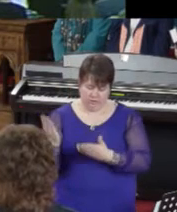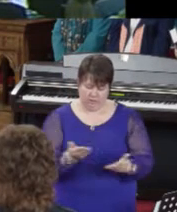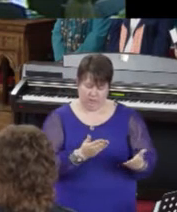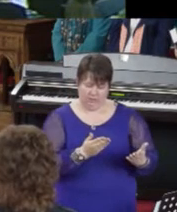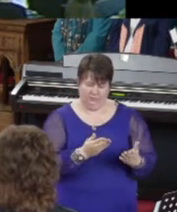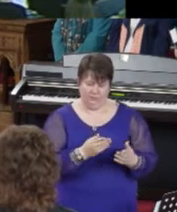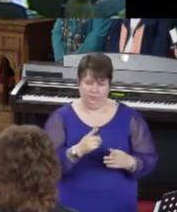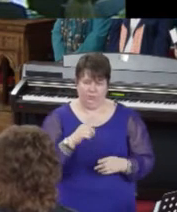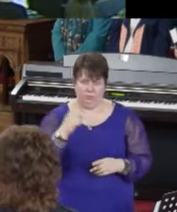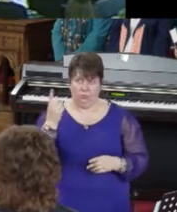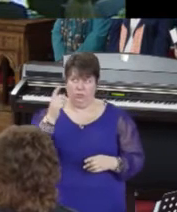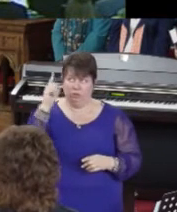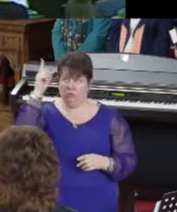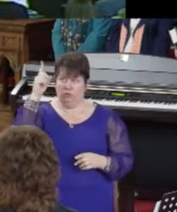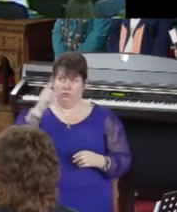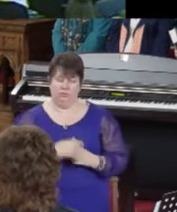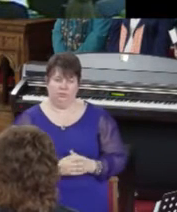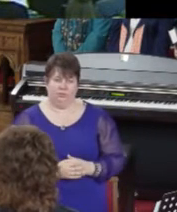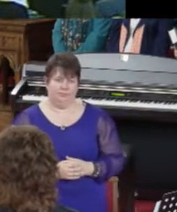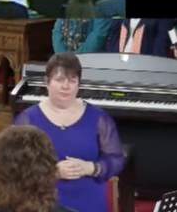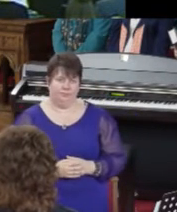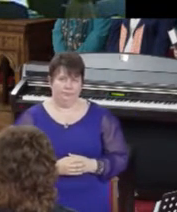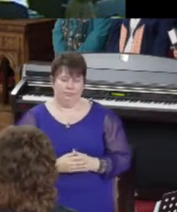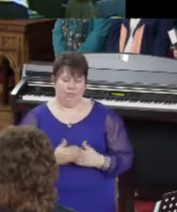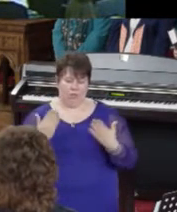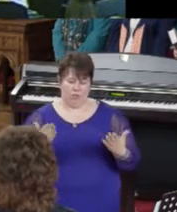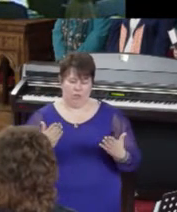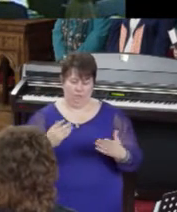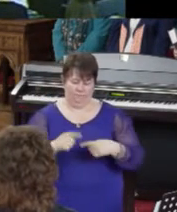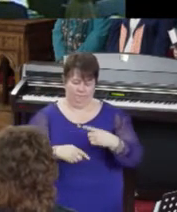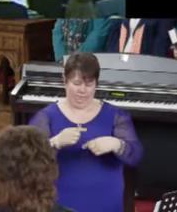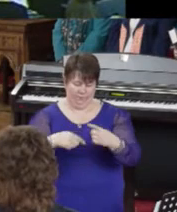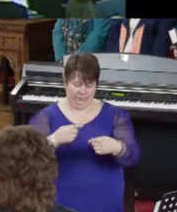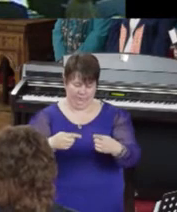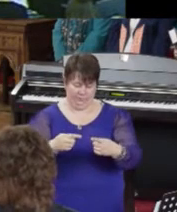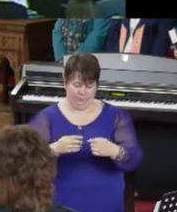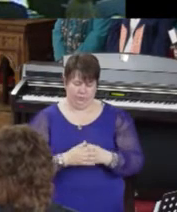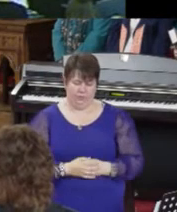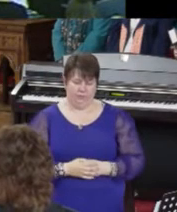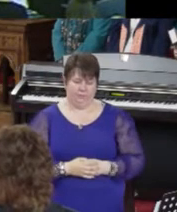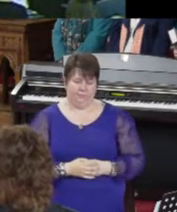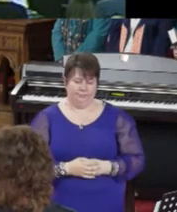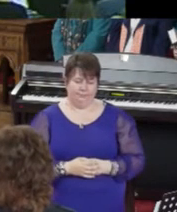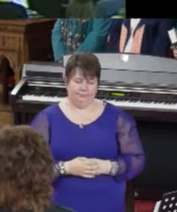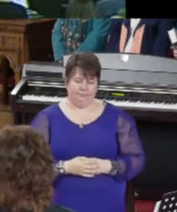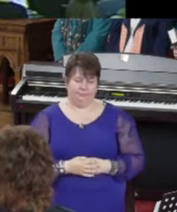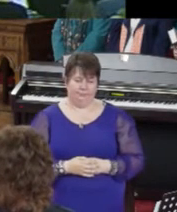to love the one triune and living Lord, now and forevermore.